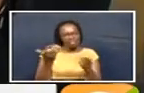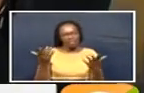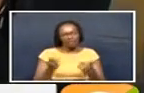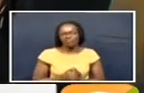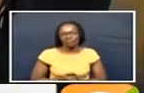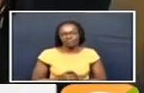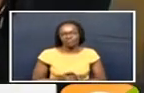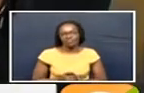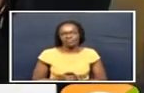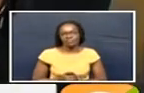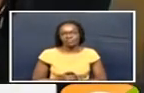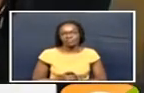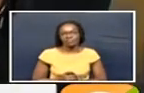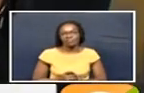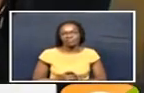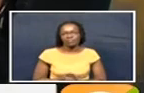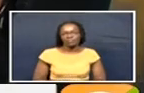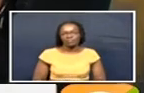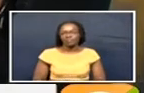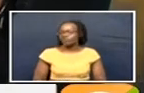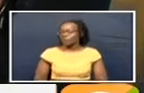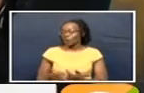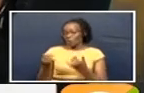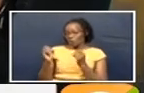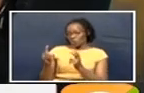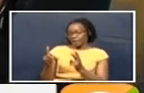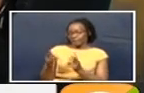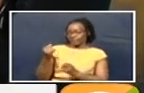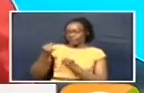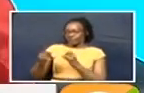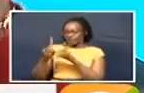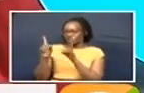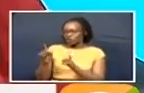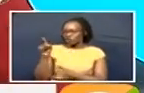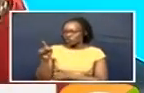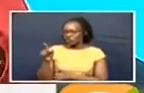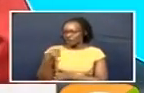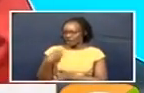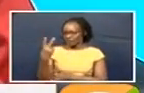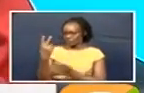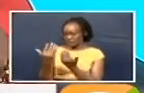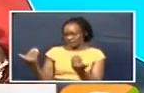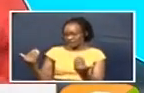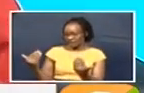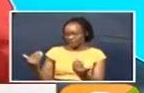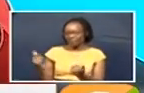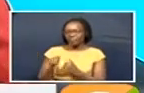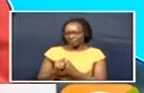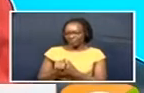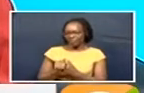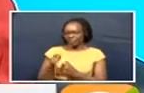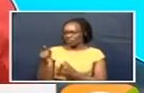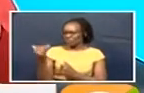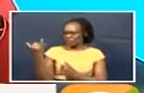No, I'm actually licensed in the US, not here. So as we close, the question is, you're a mother of two, Susan, what is the secret behind your